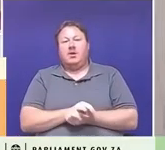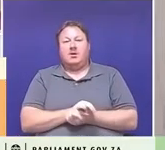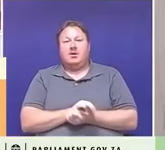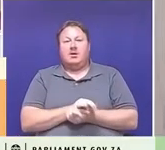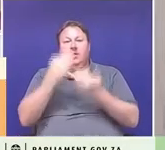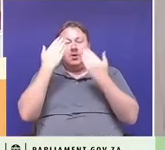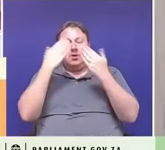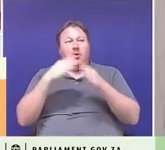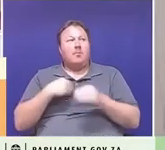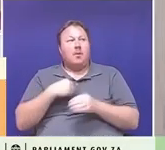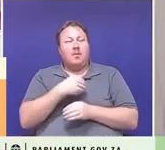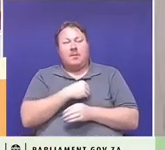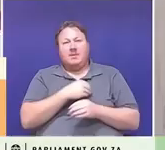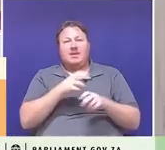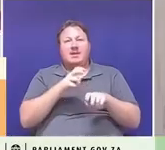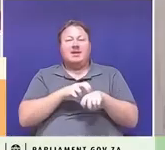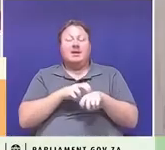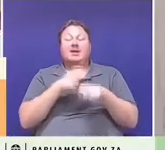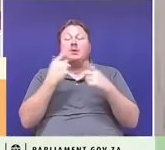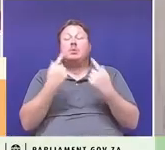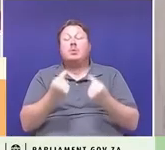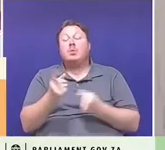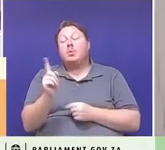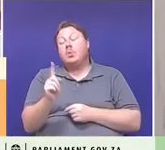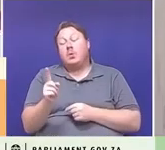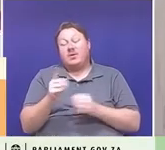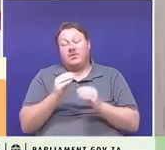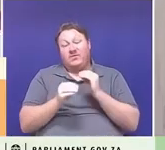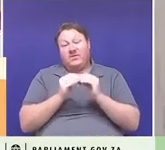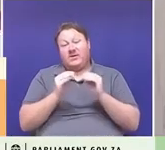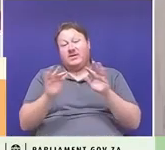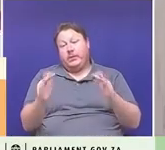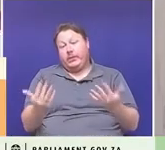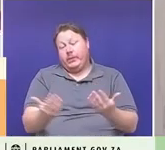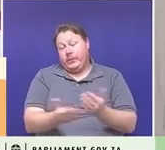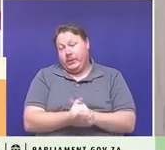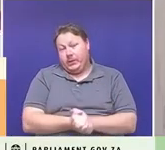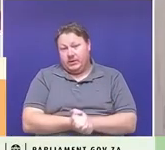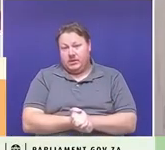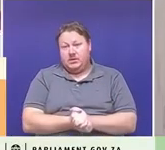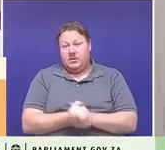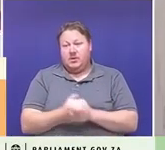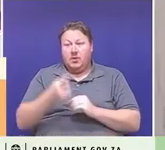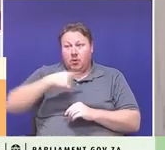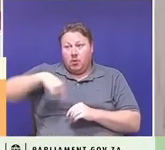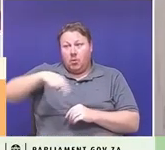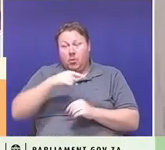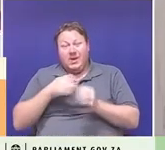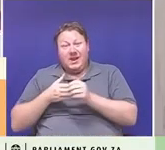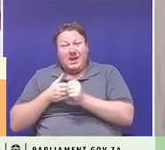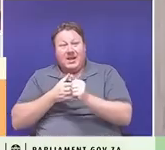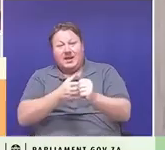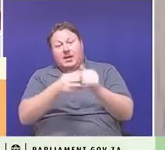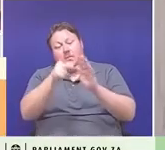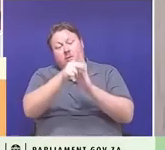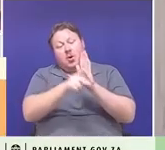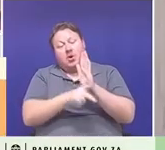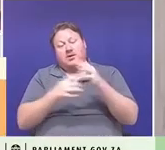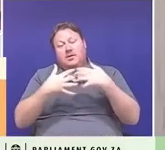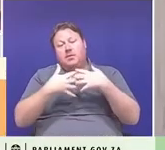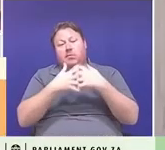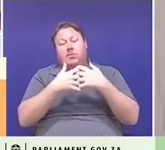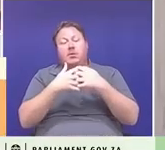Honourable members, what needs to be done to rectify this? As leaders tasked with policy formulation, we